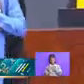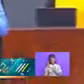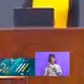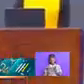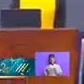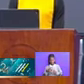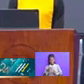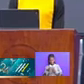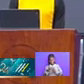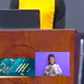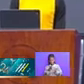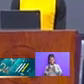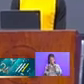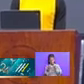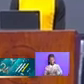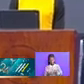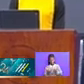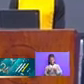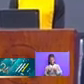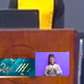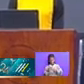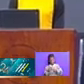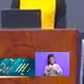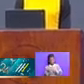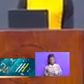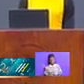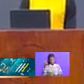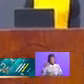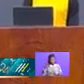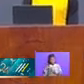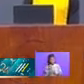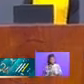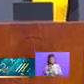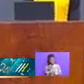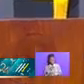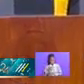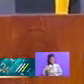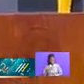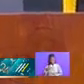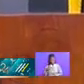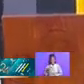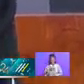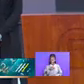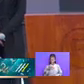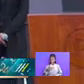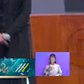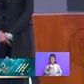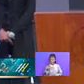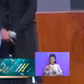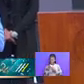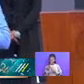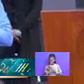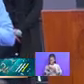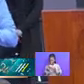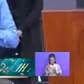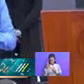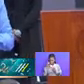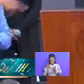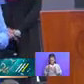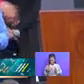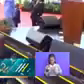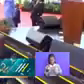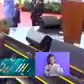sake of what I just explained now uh when you were coming at you the Lord say I'm talking to you but for the sake of what I just